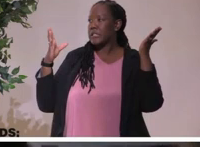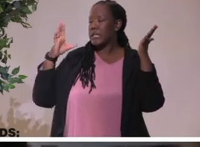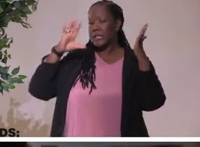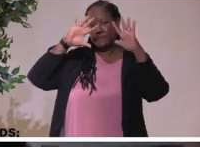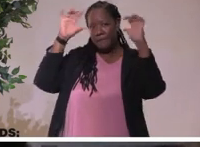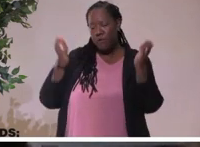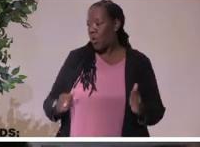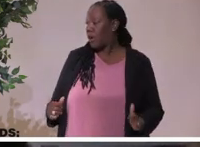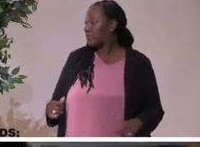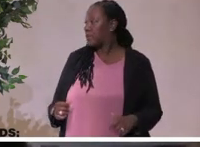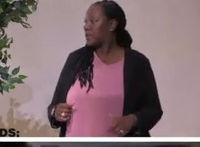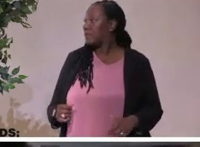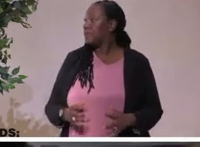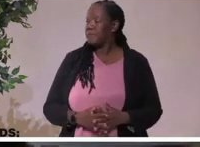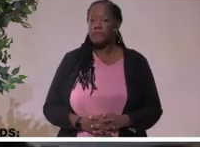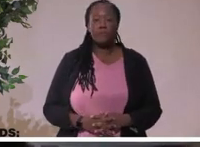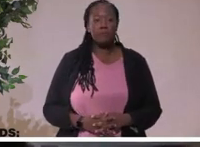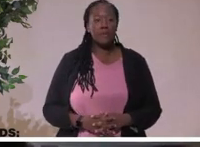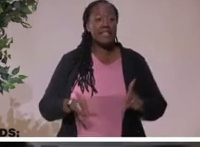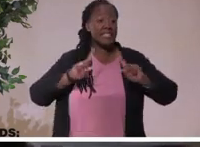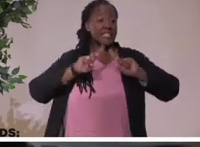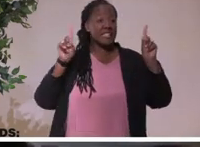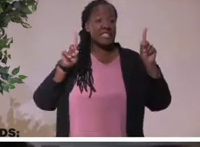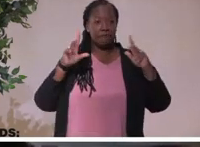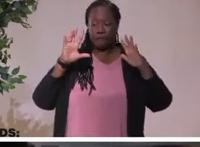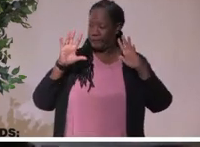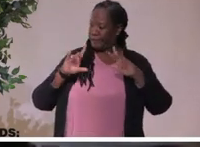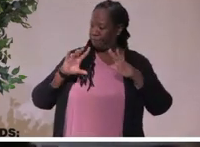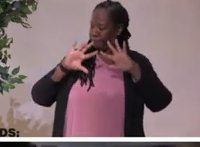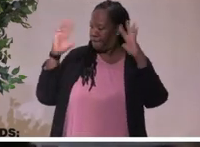and present itself in different form that